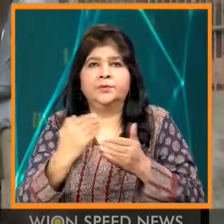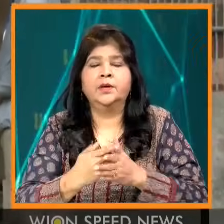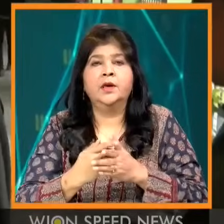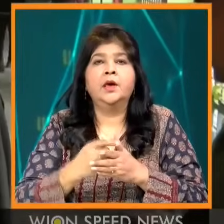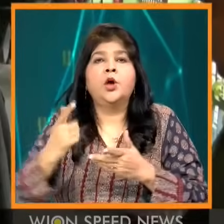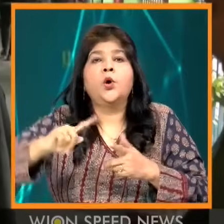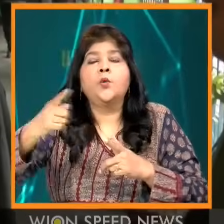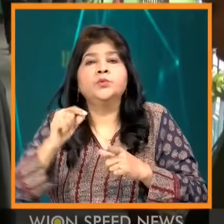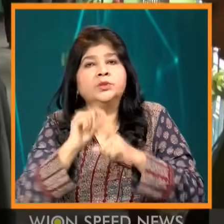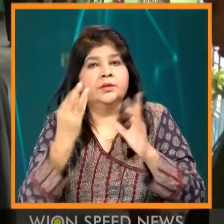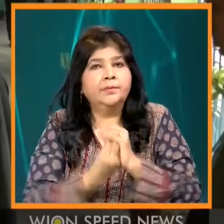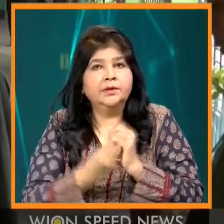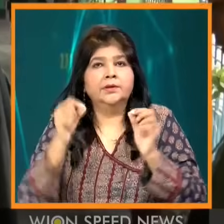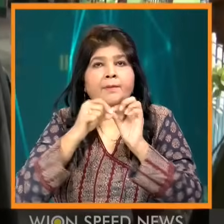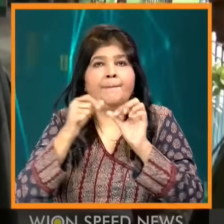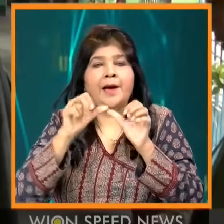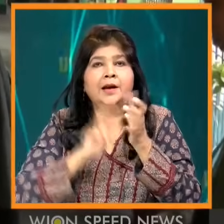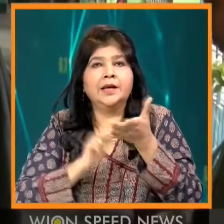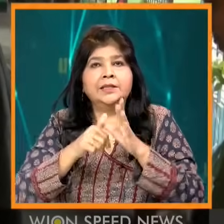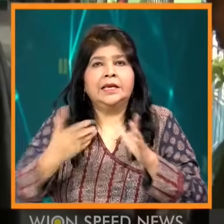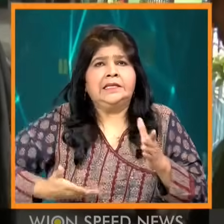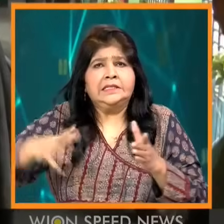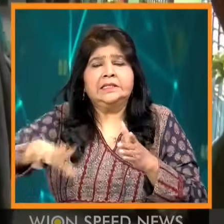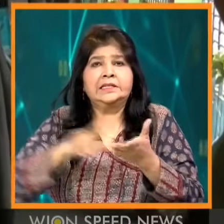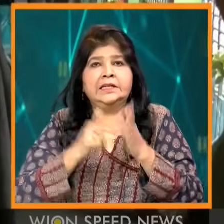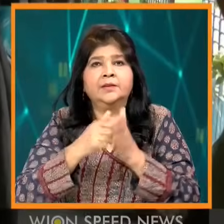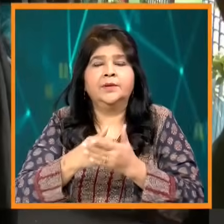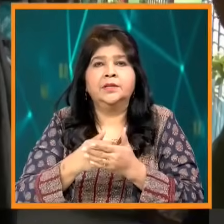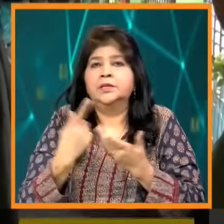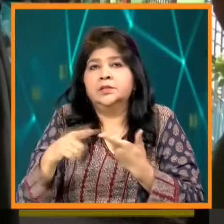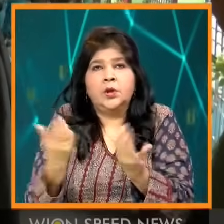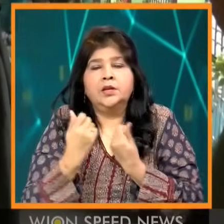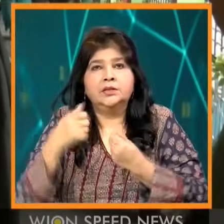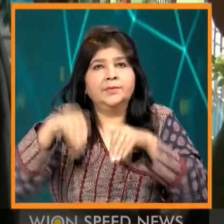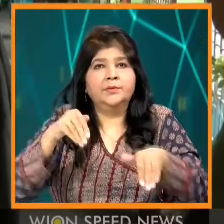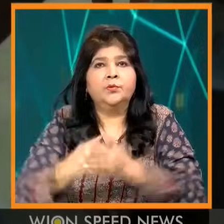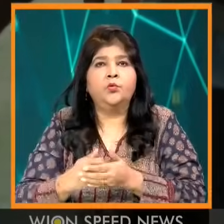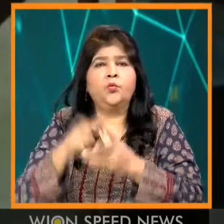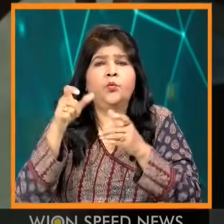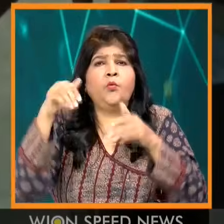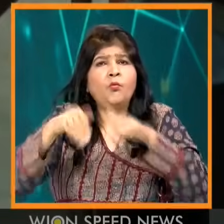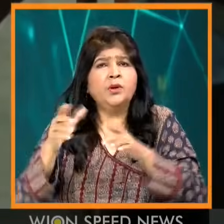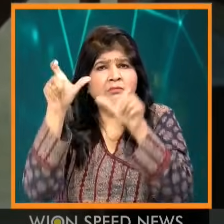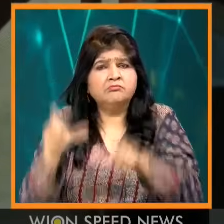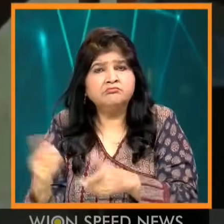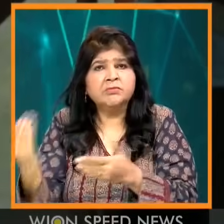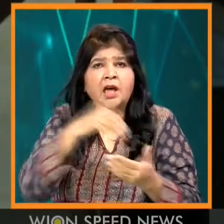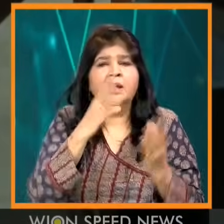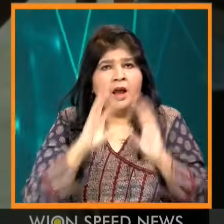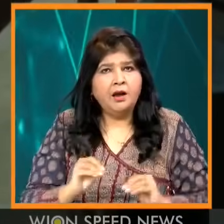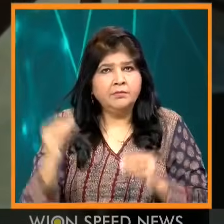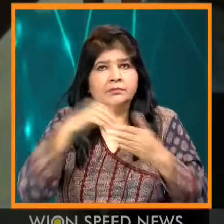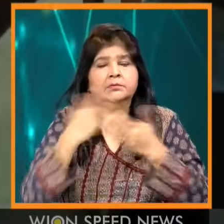Principal opposition party, the Bangladesh Nationalist Party, is boycotting the polls. The voter turnout has been low so far, with Election